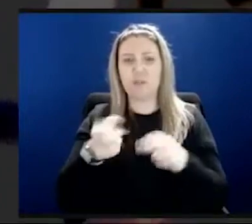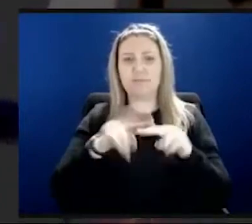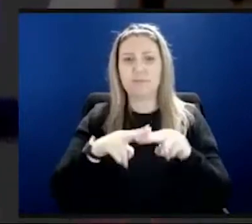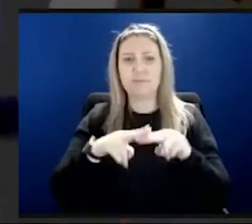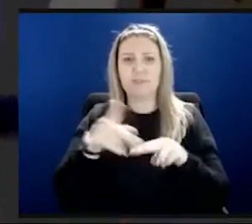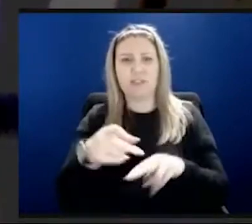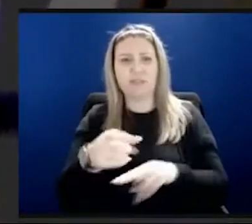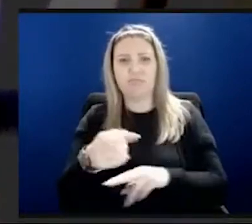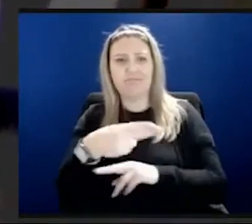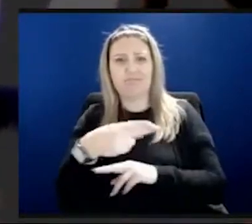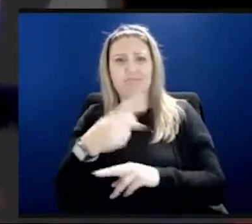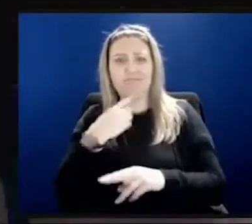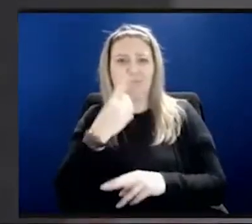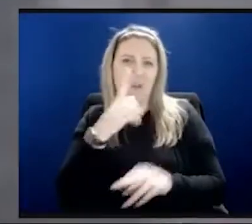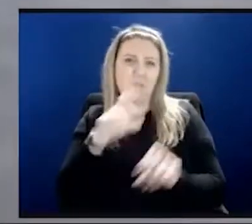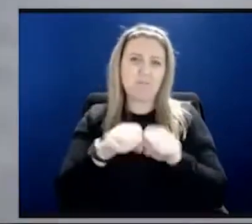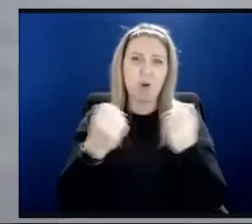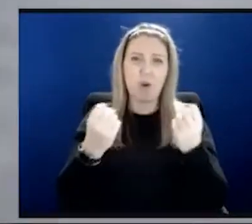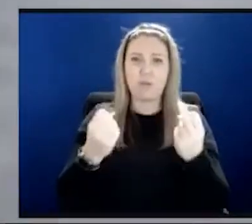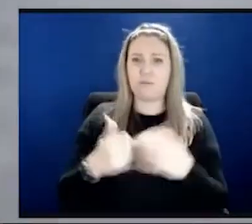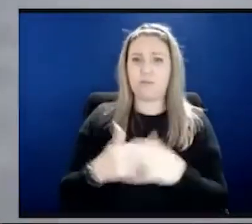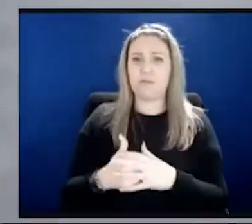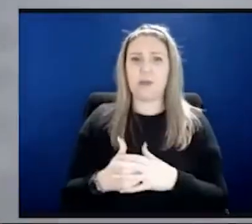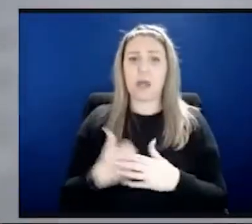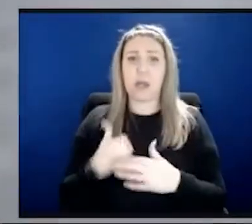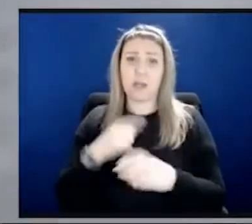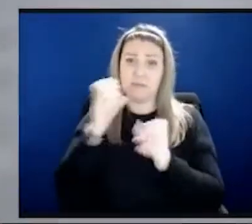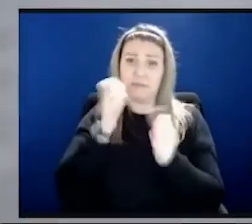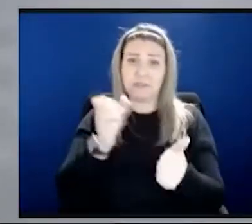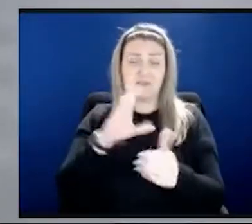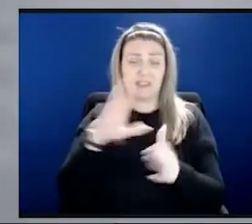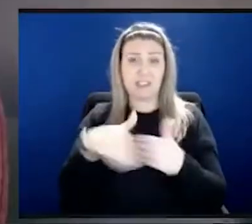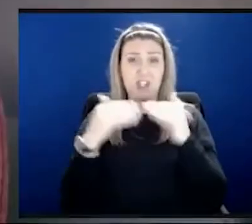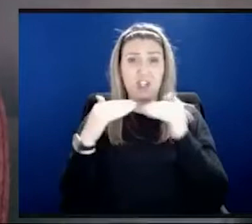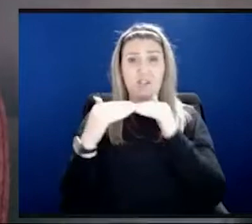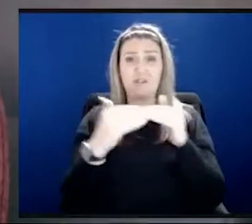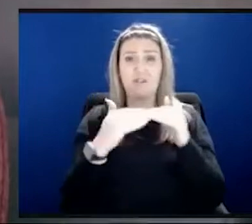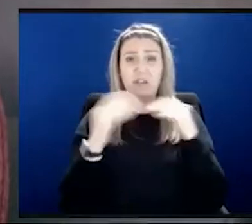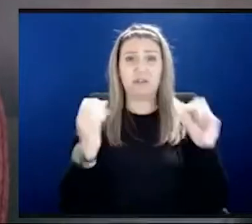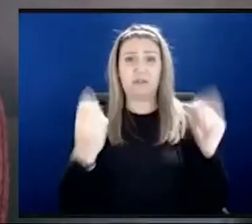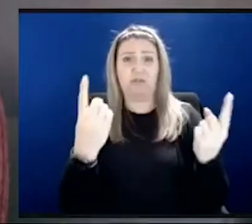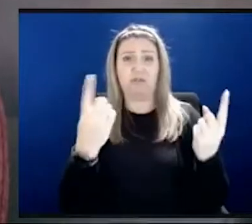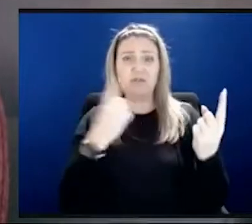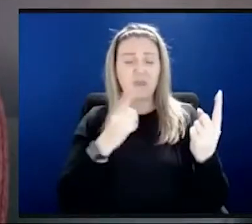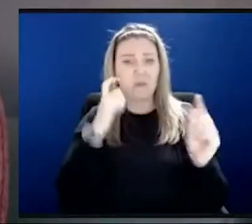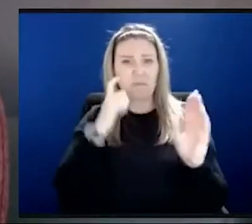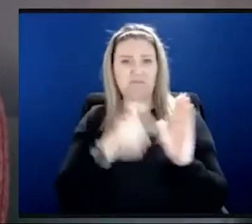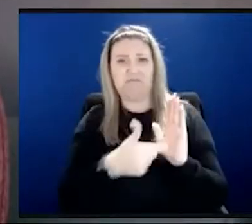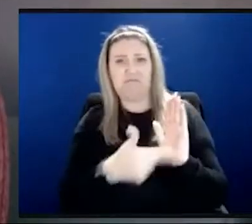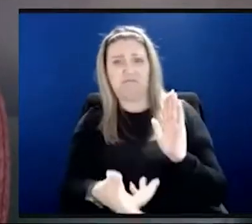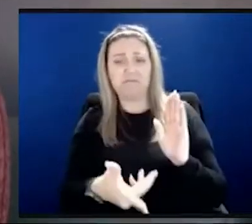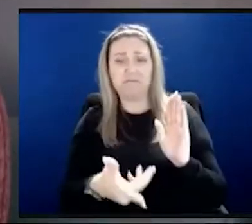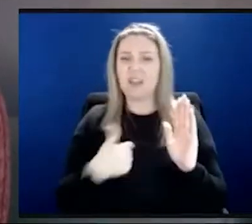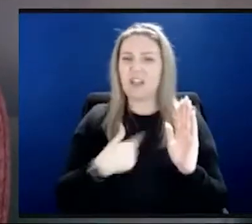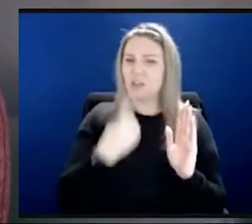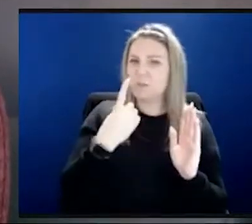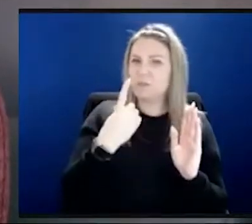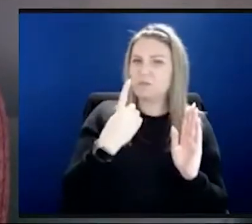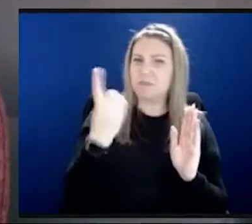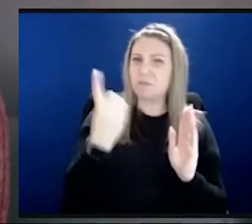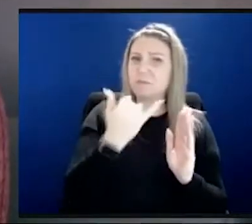it was broken. I was in denial. In all fairness, nobody around him saw it coming. I knew something was wrong, but of course I would never